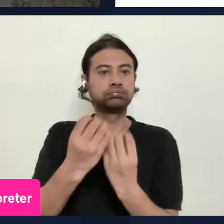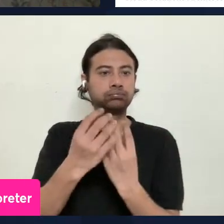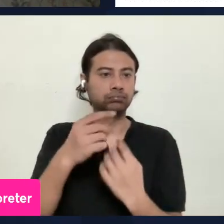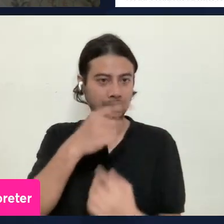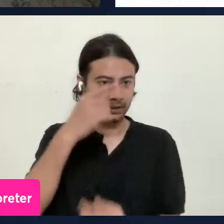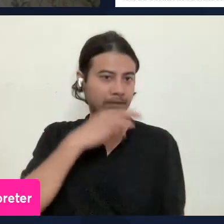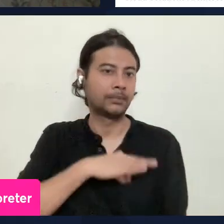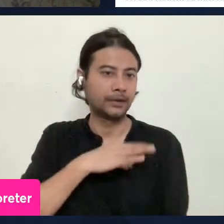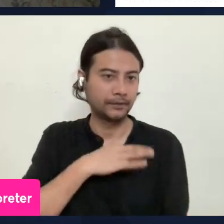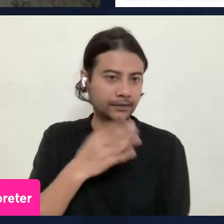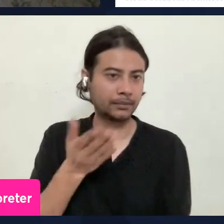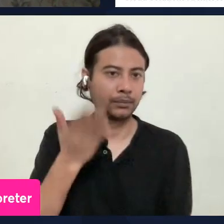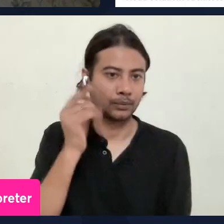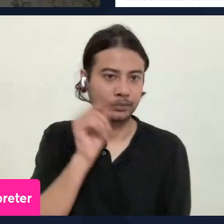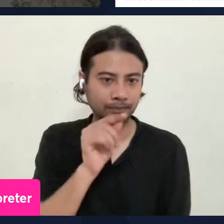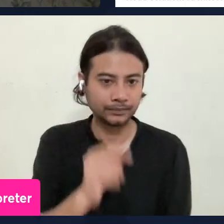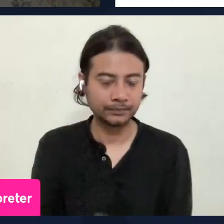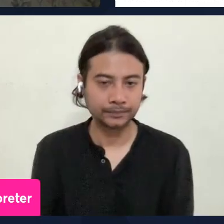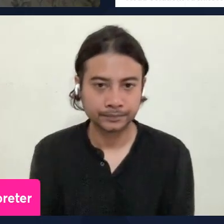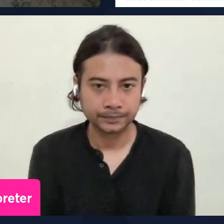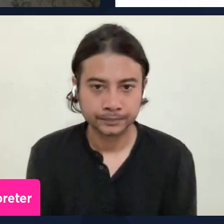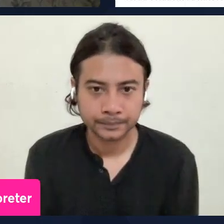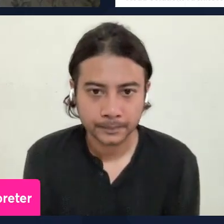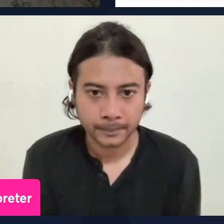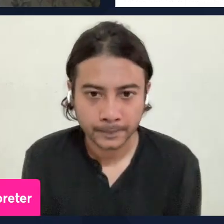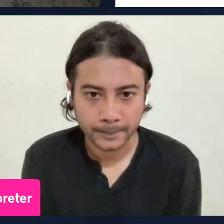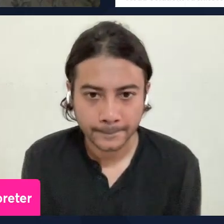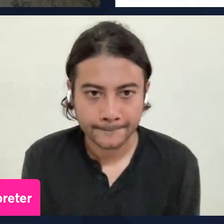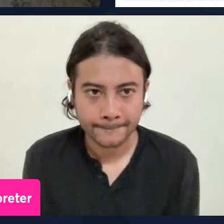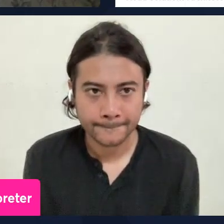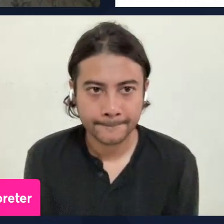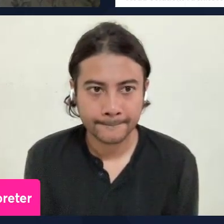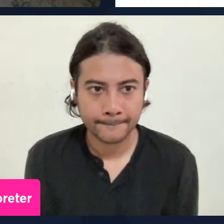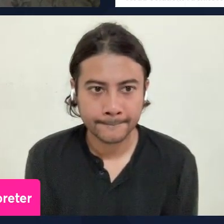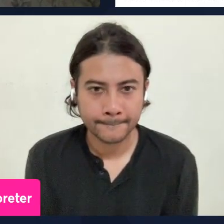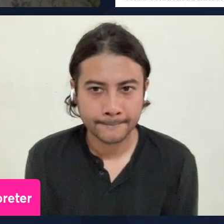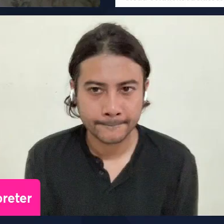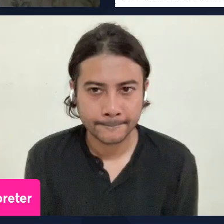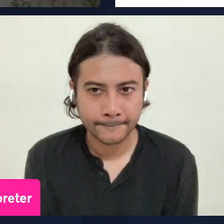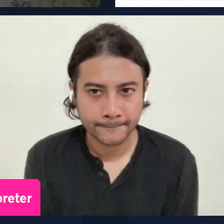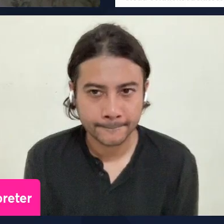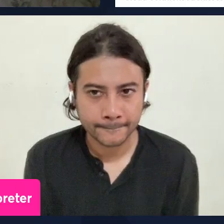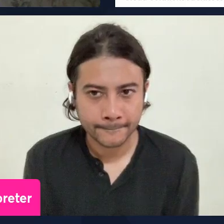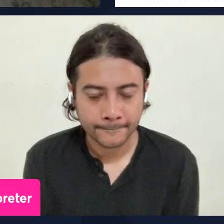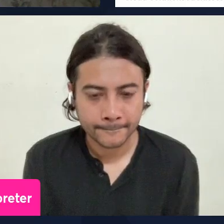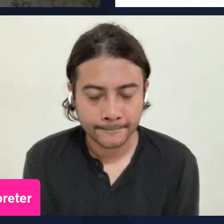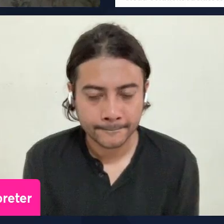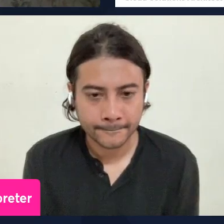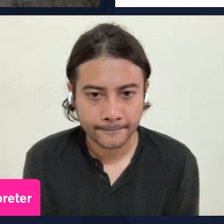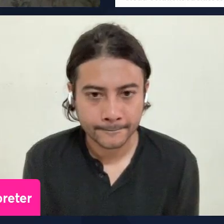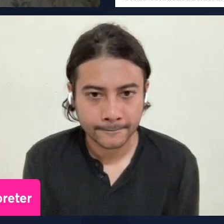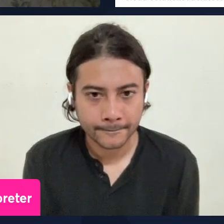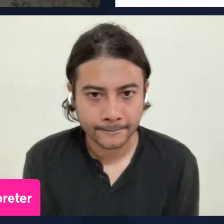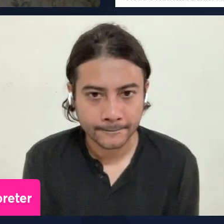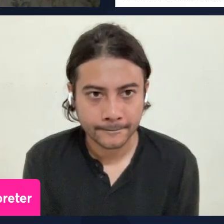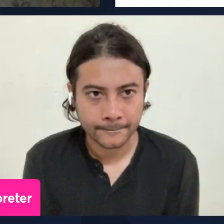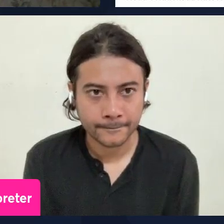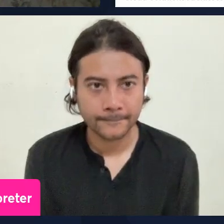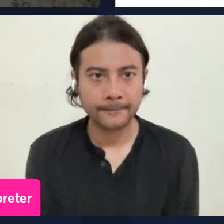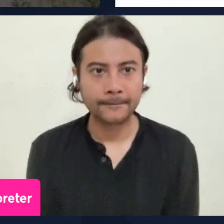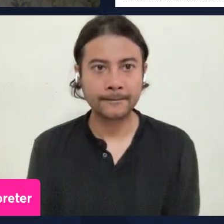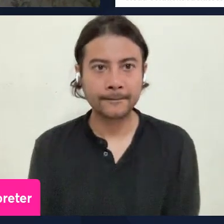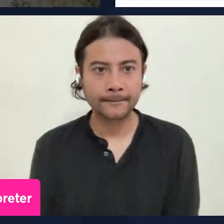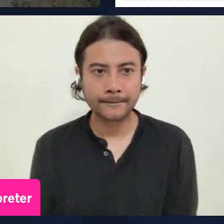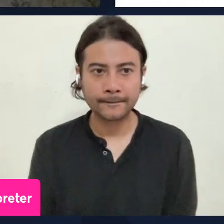That was really informative, and I think it's sort of Azure NetApp Files sort of caters to multiple integrations